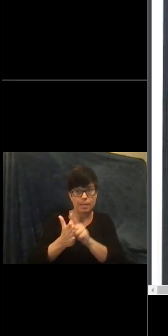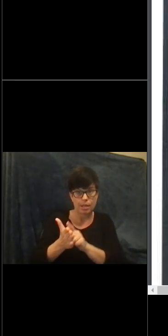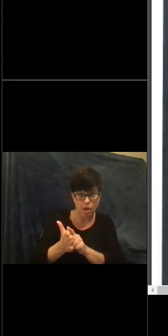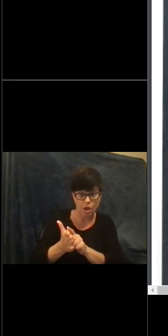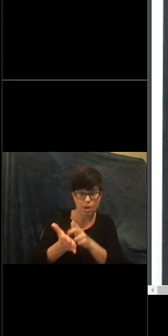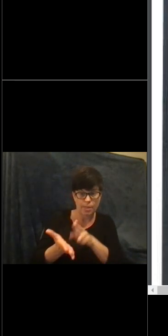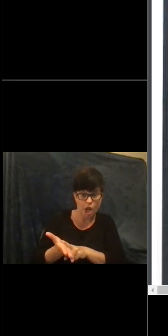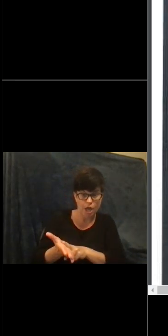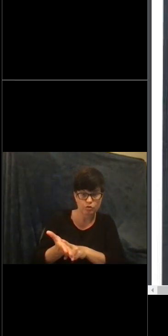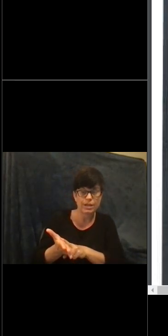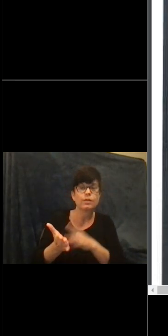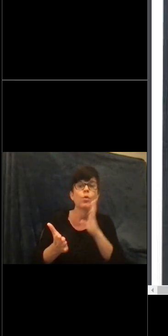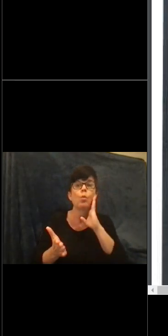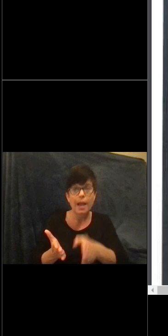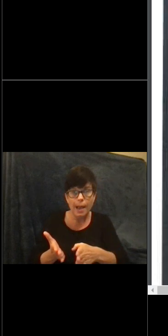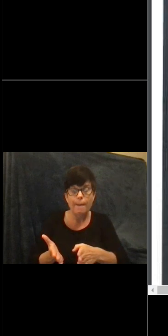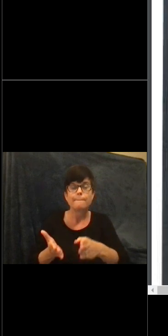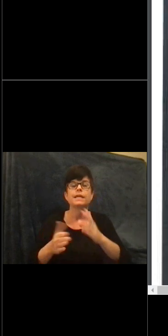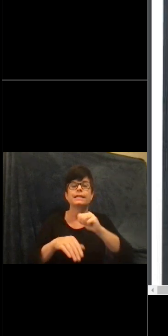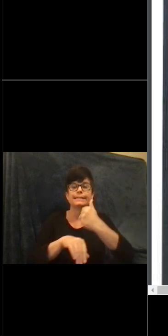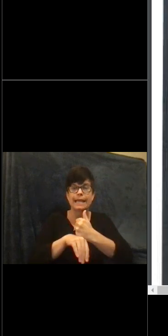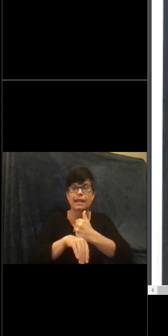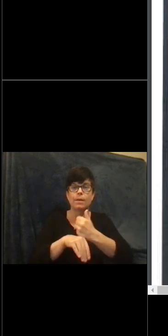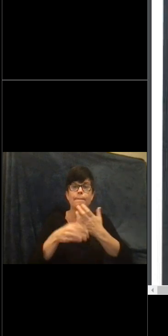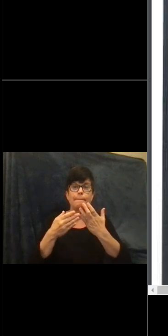use parking is kind of where my,